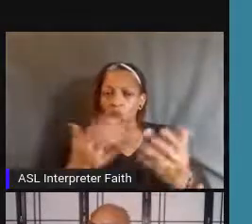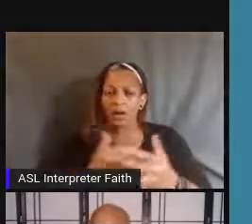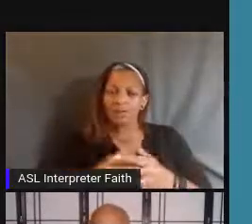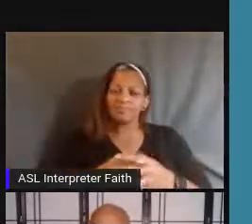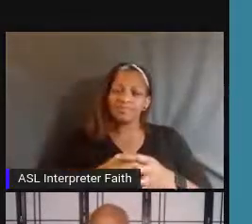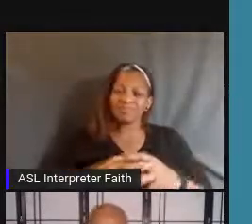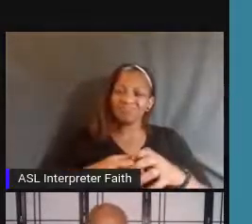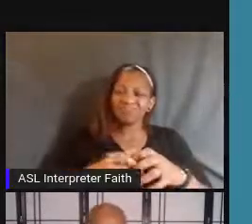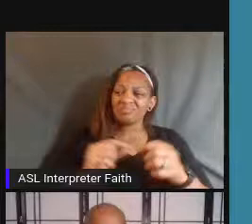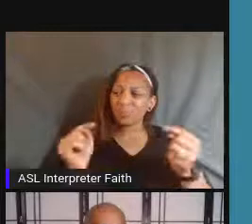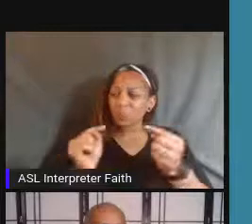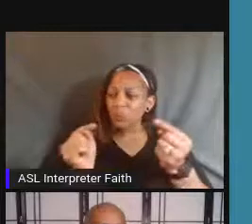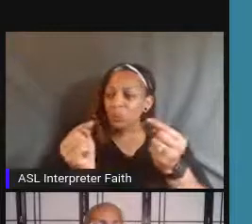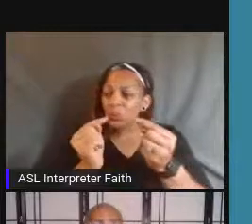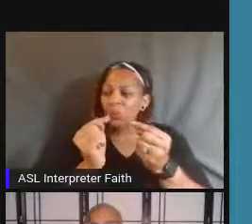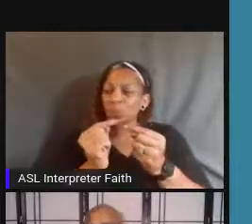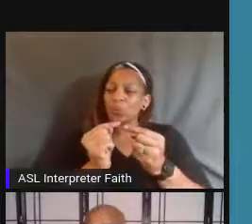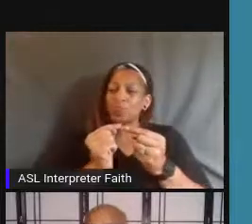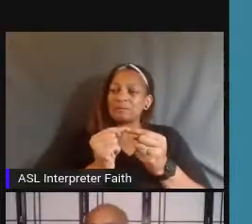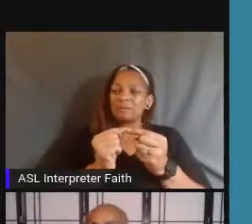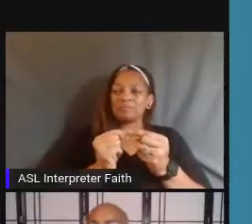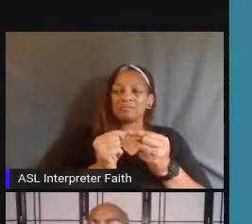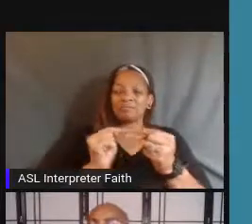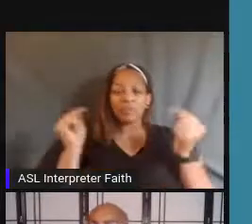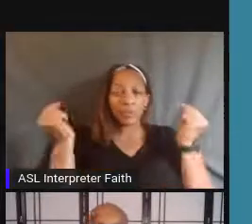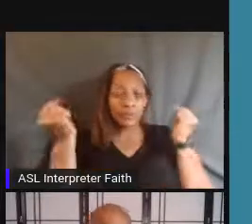achy or sore? Do